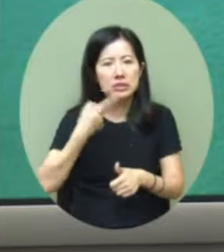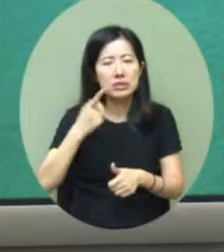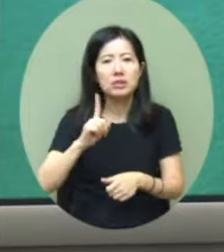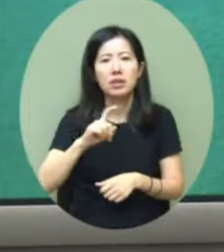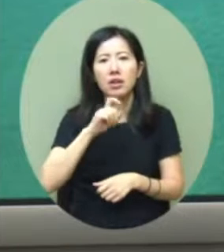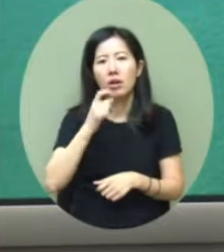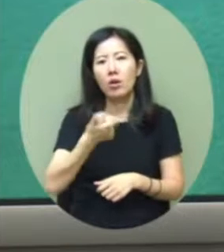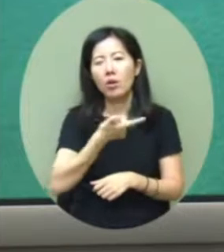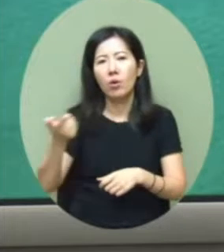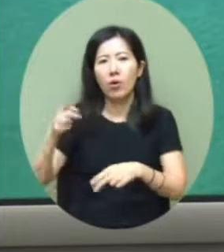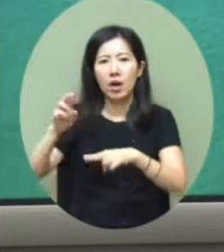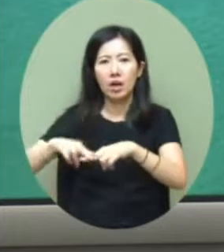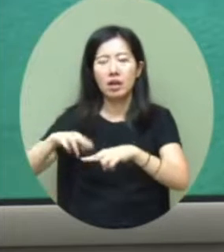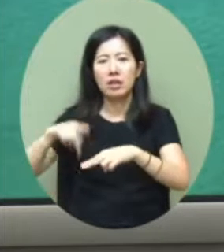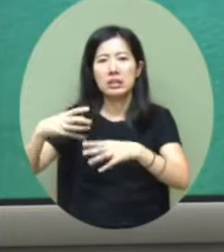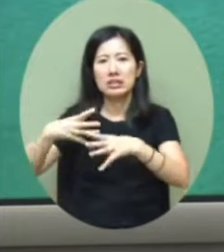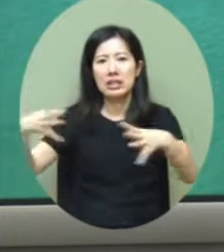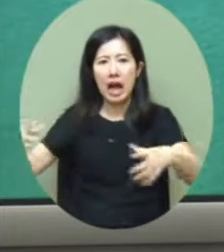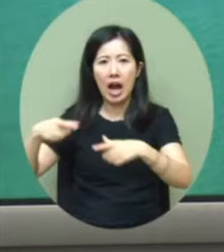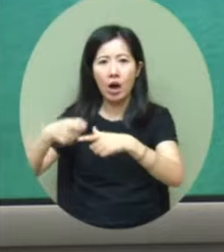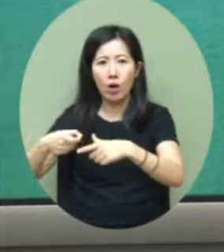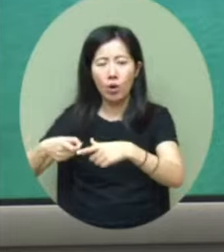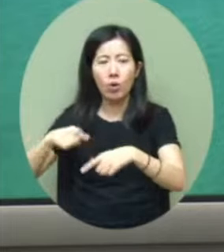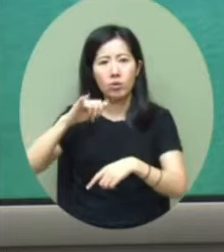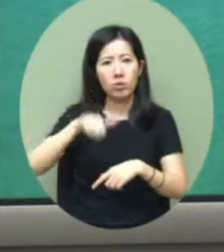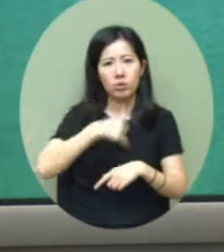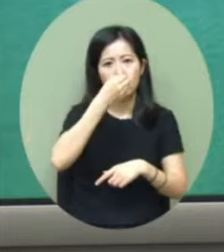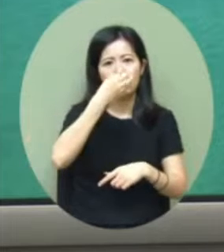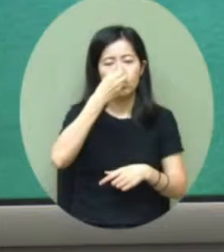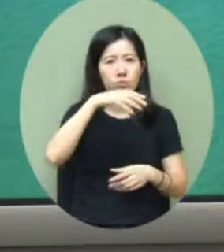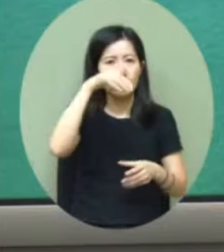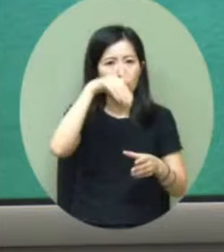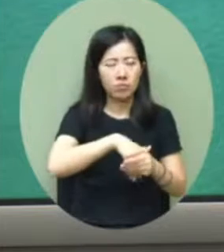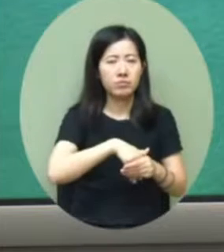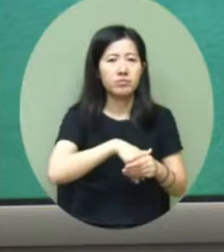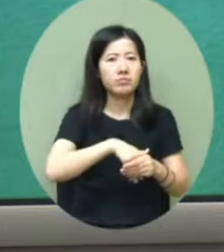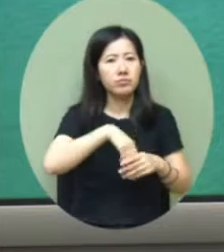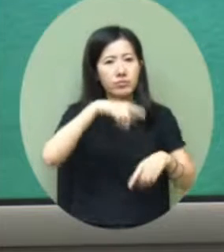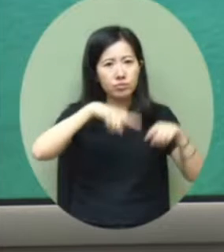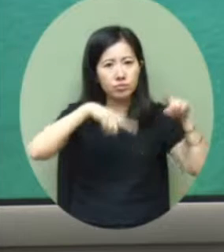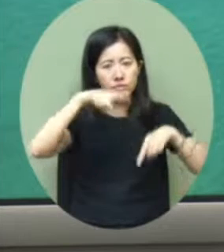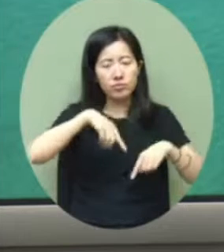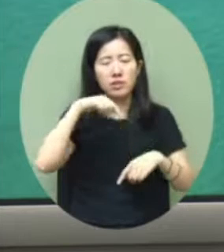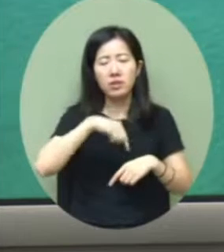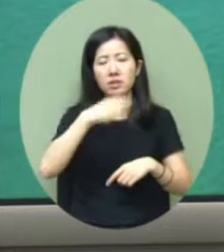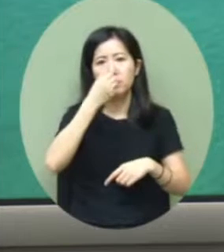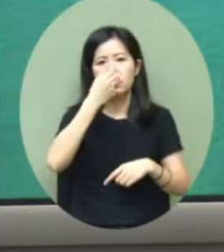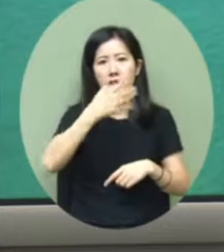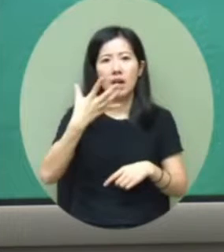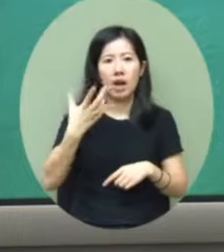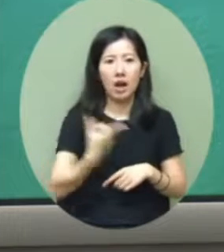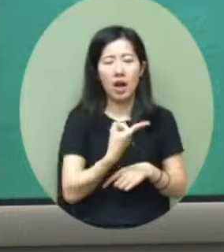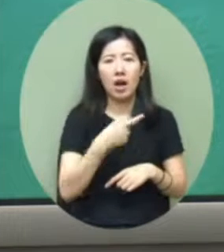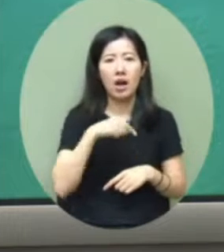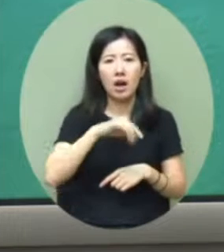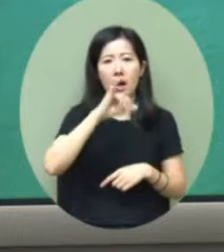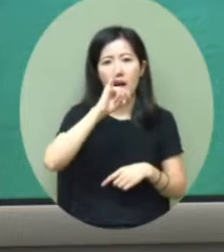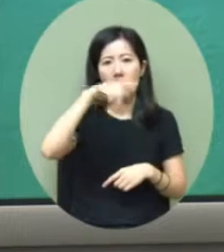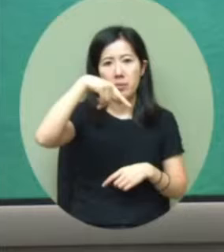support to our capital market. More key enterprises from the mainland will be listed in Hong